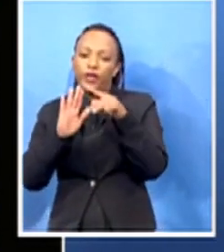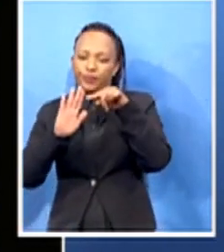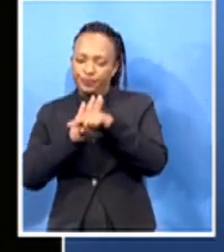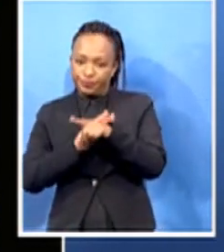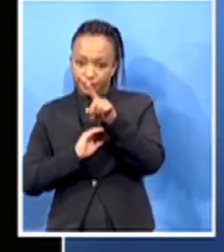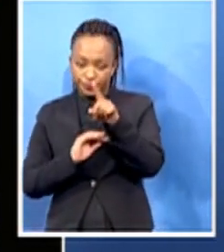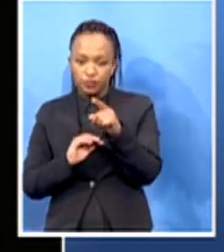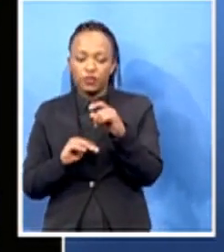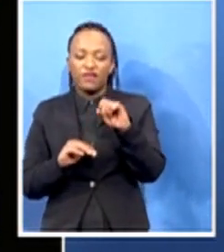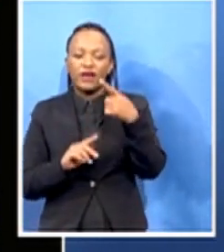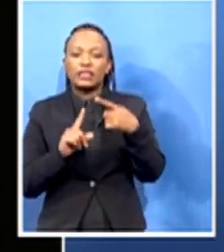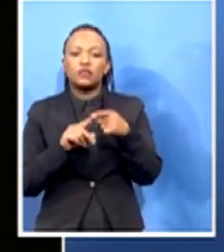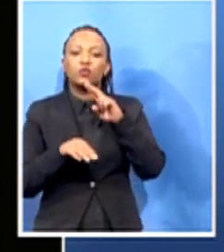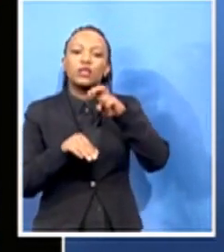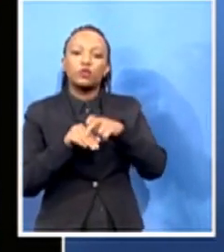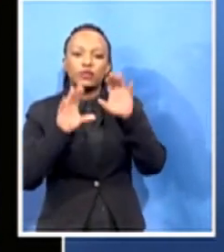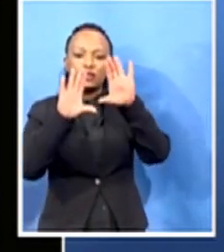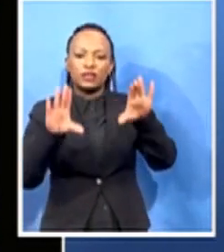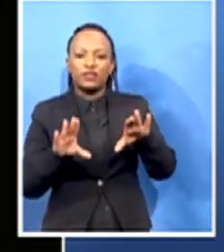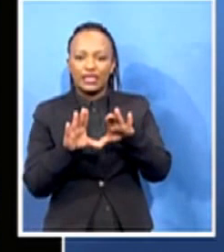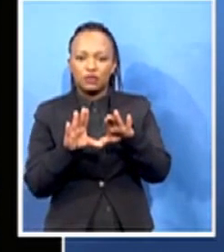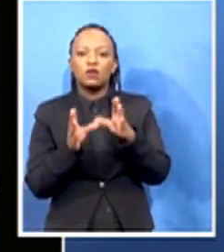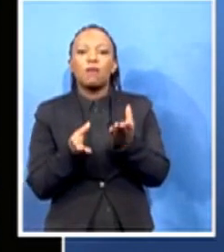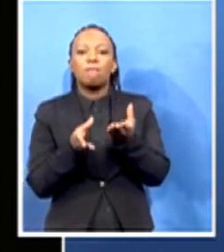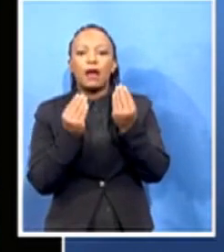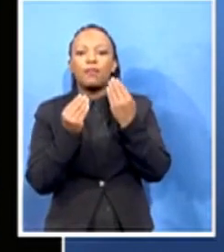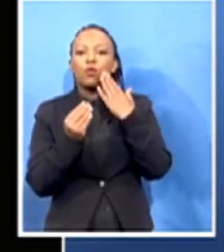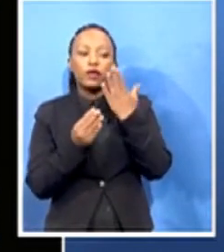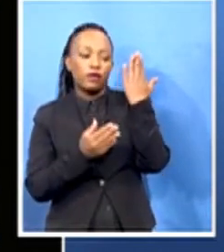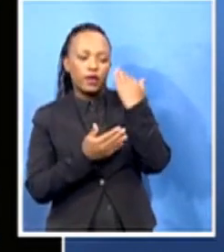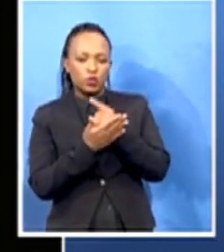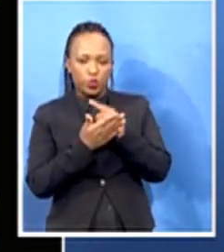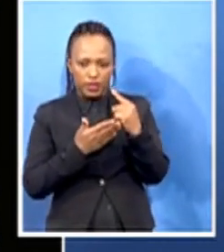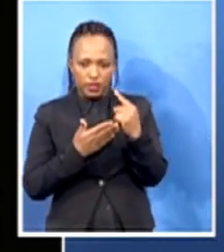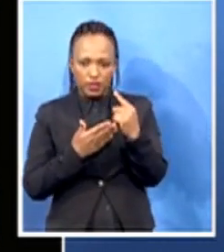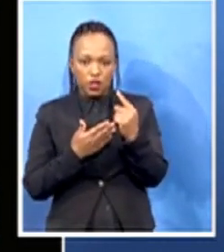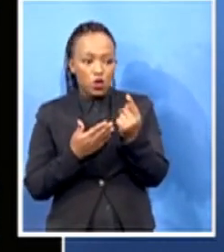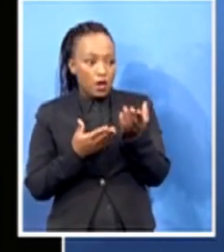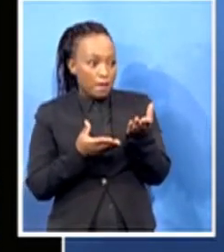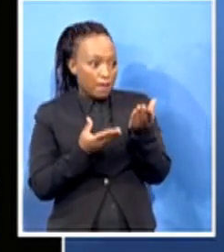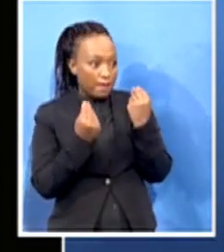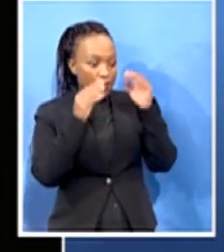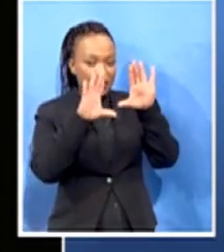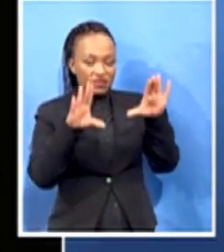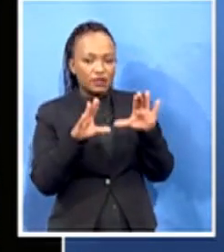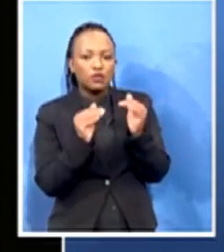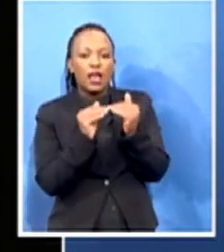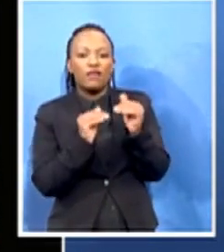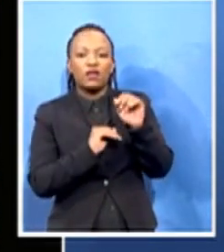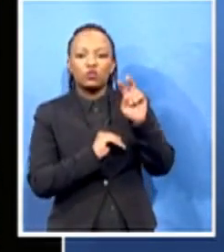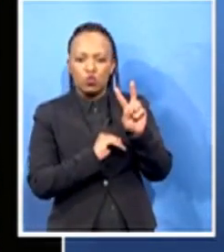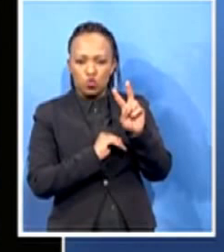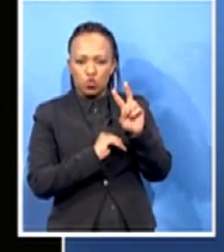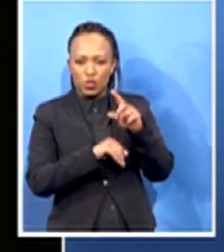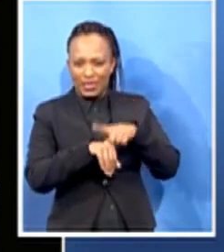week. When we got the certificate, we were under level 2. Now, when